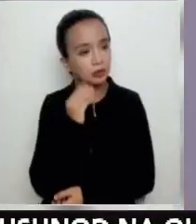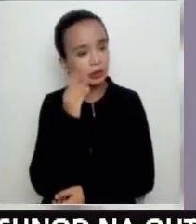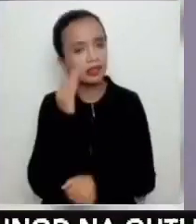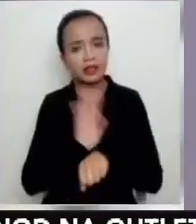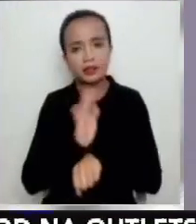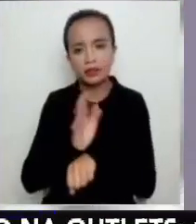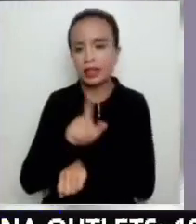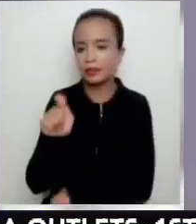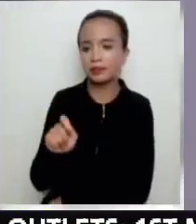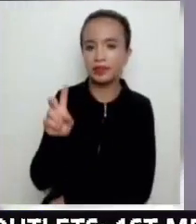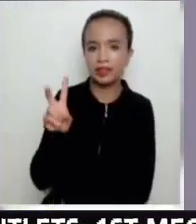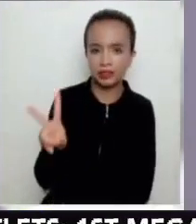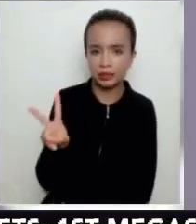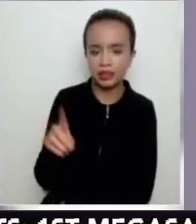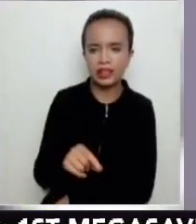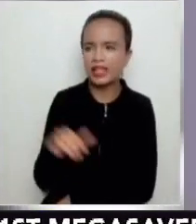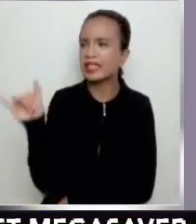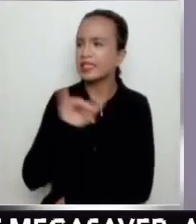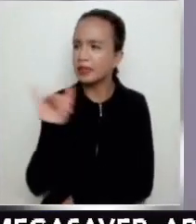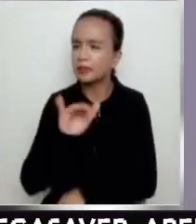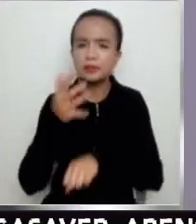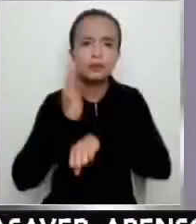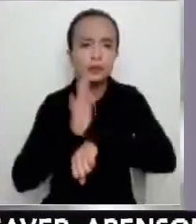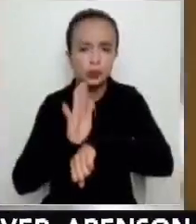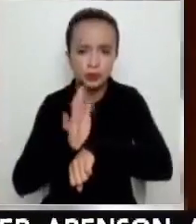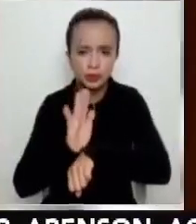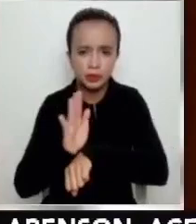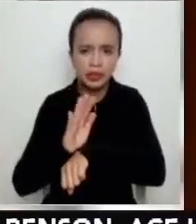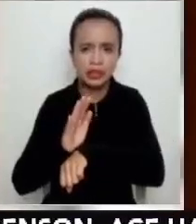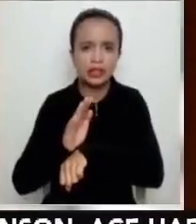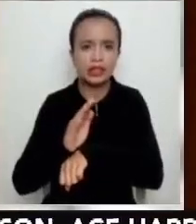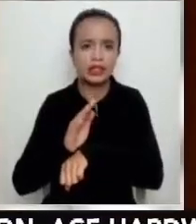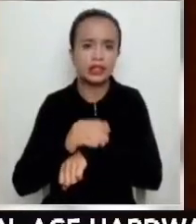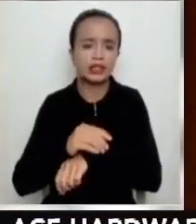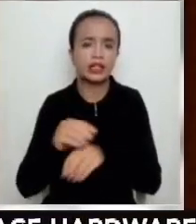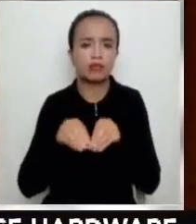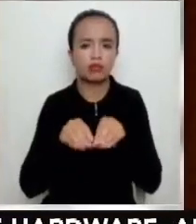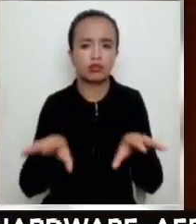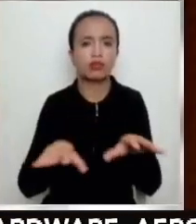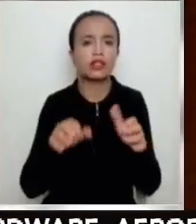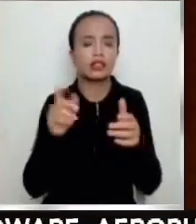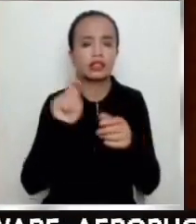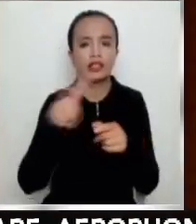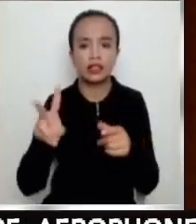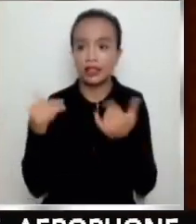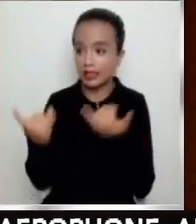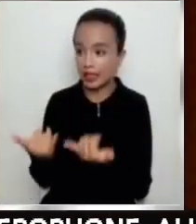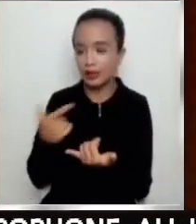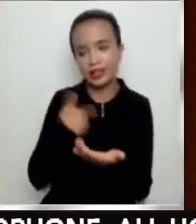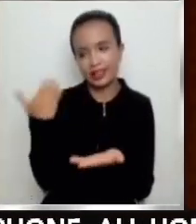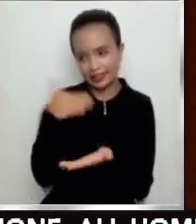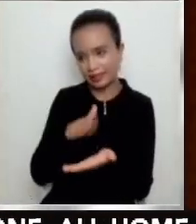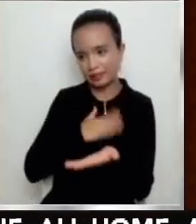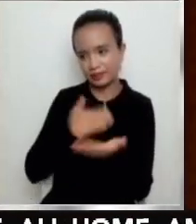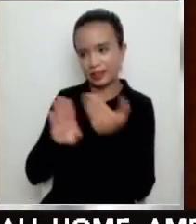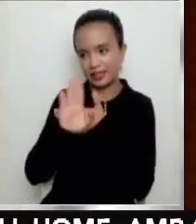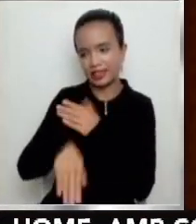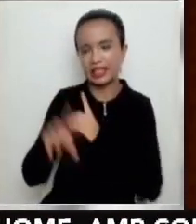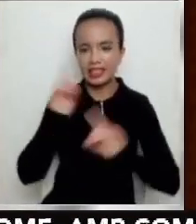siyang movie na dinala sa television. Ito ulit yung pagbabalik drama ko. Ito maraming